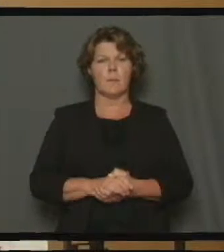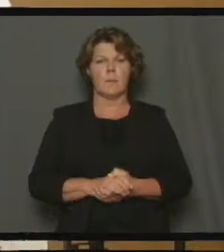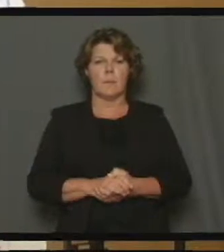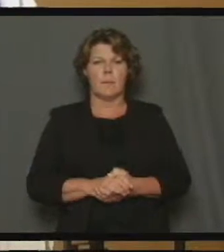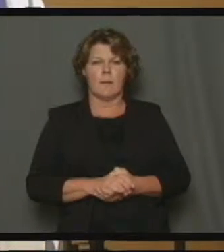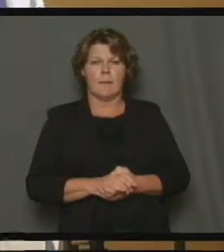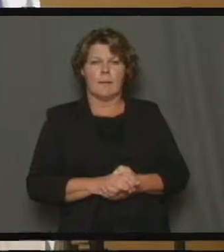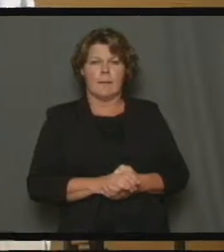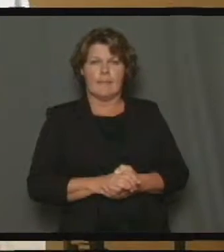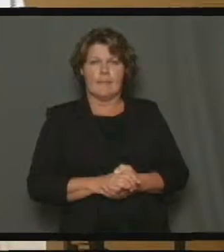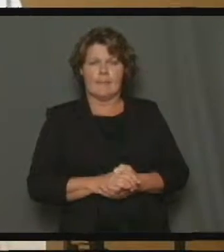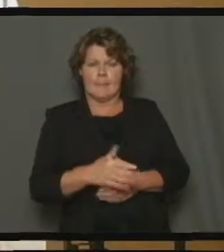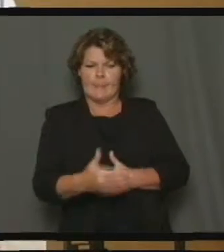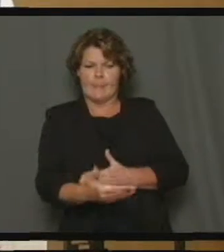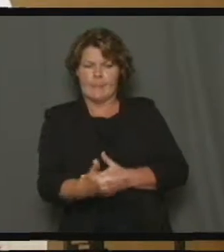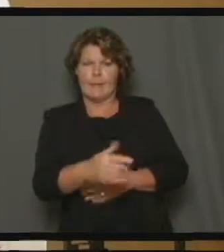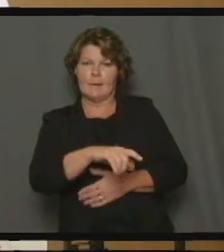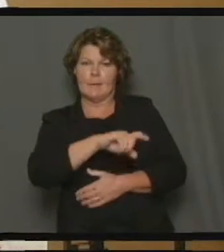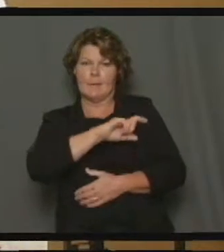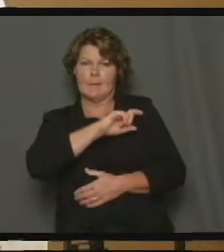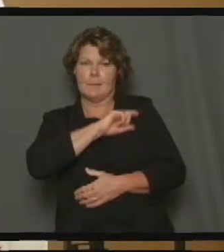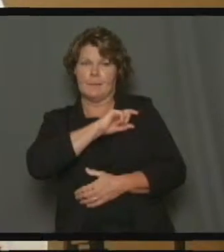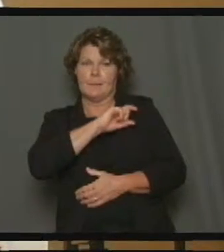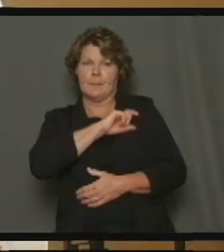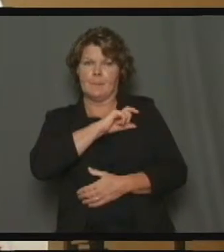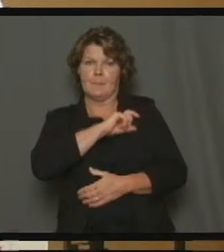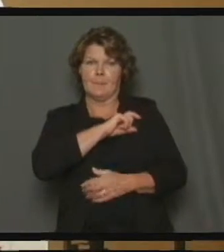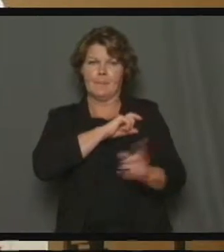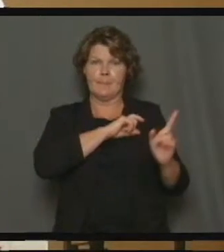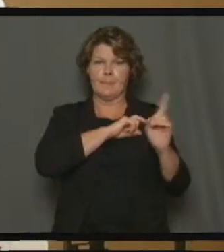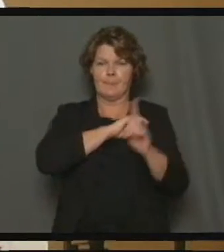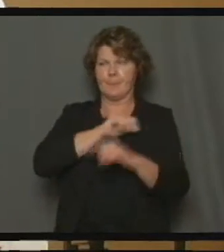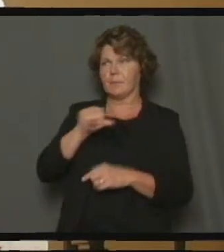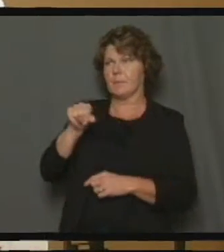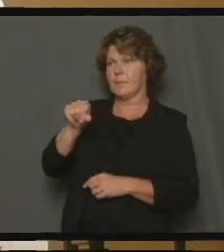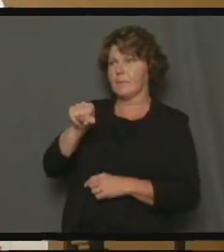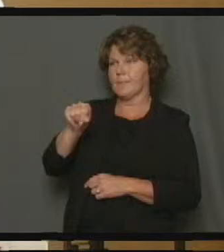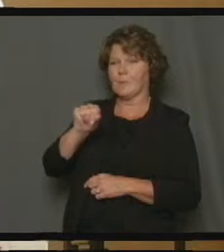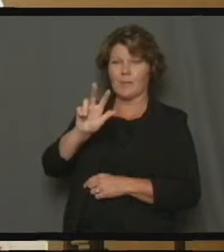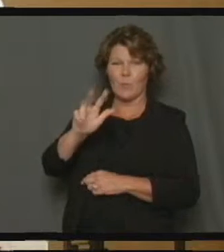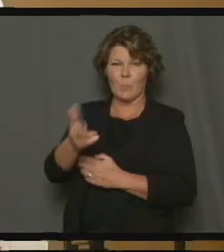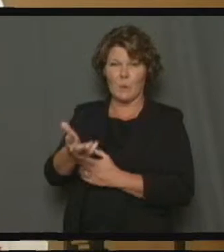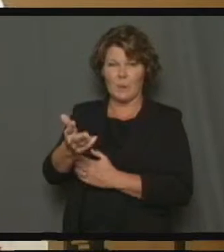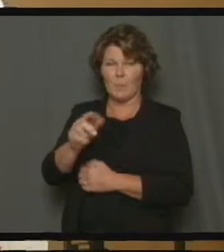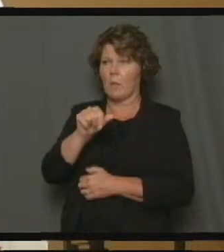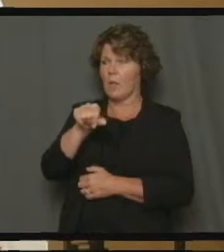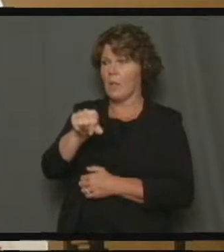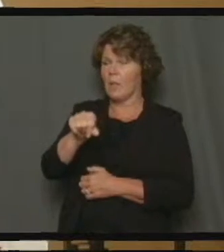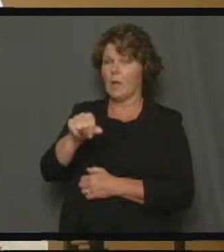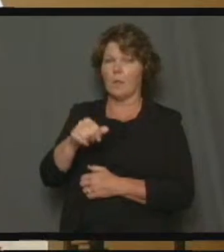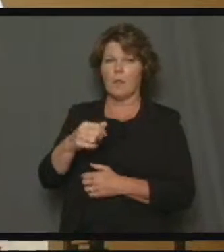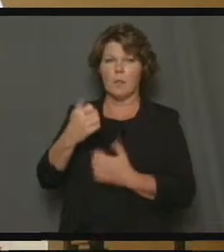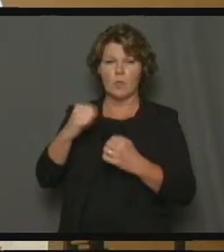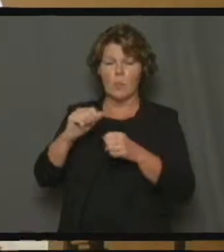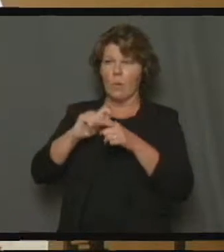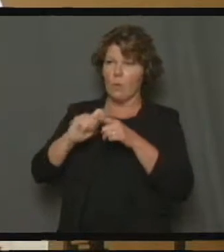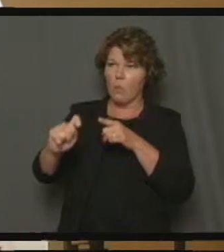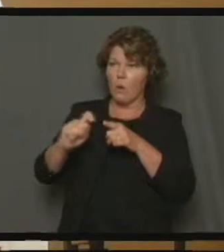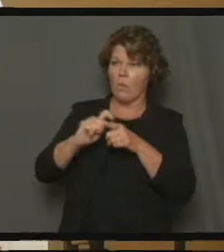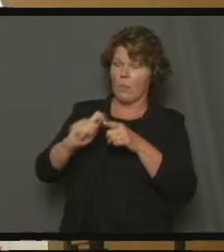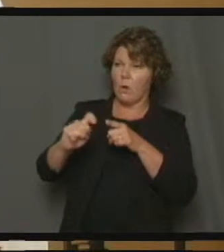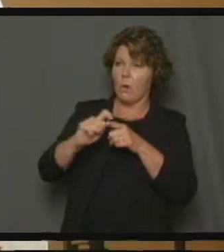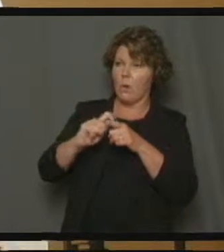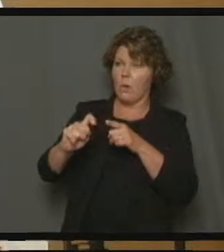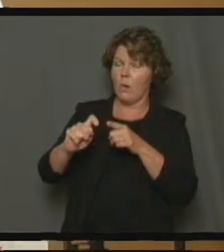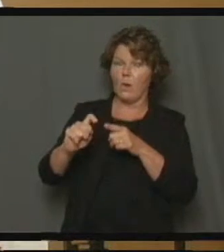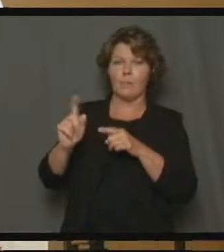officer rang the doorbell. It was 3 a.m. He had tried to call the family, but all he could get was